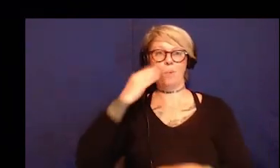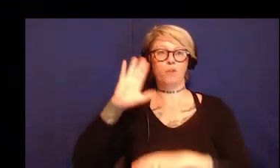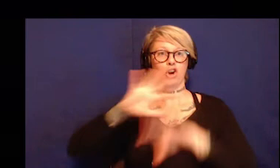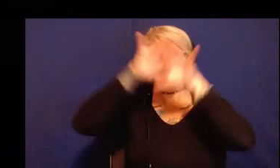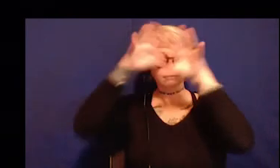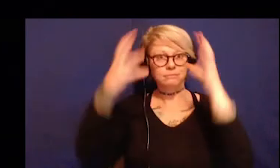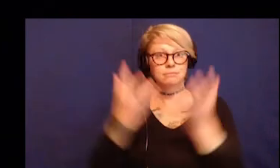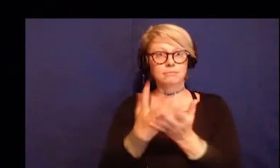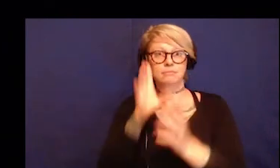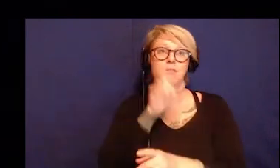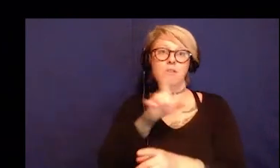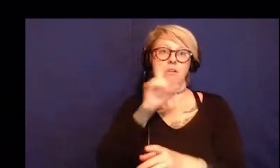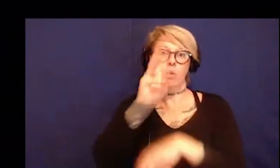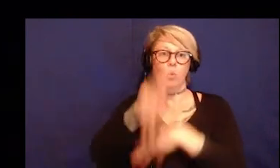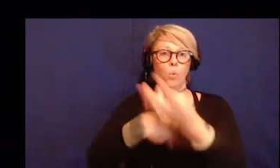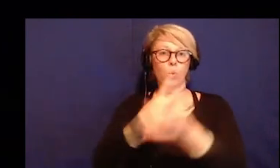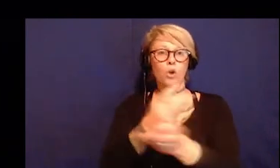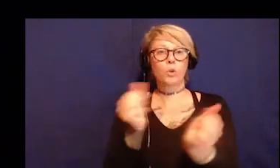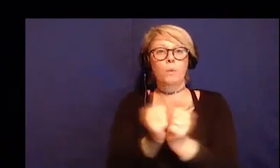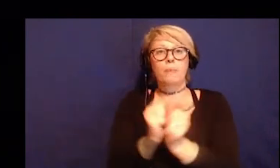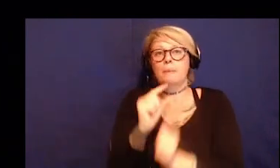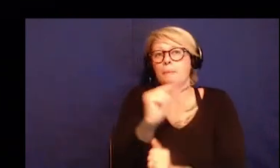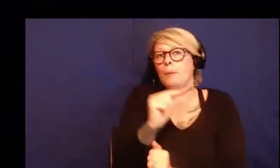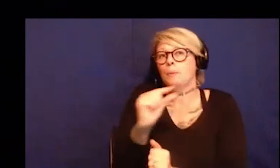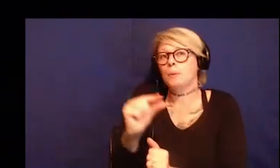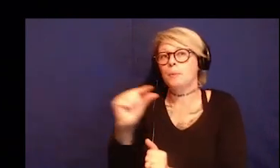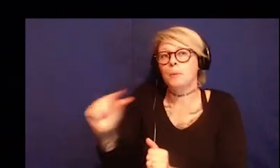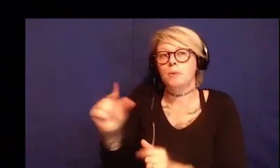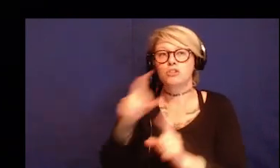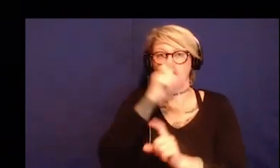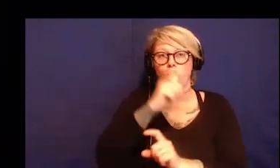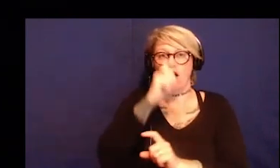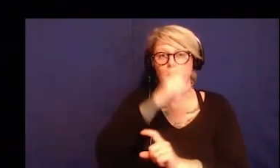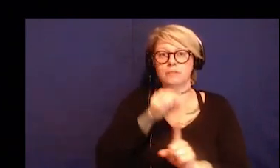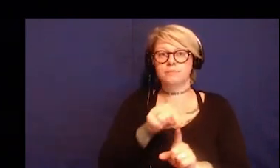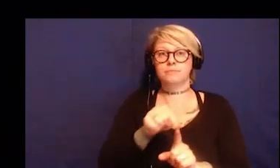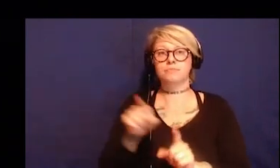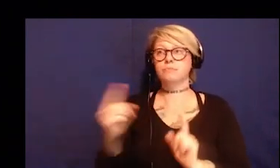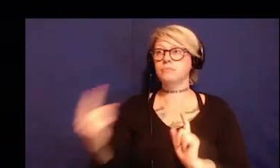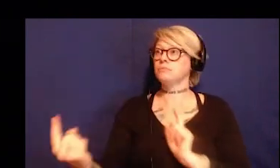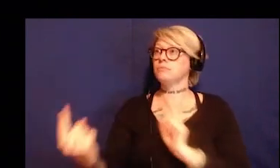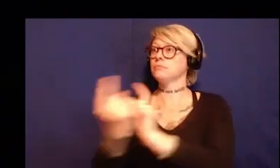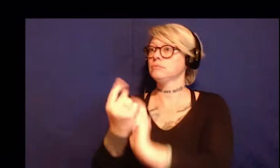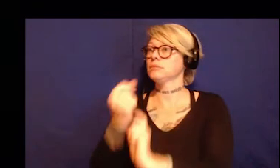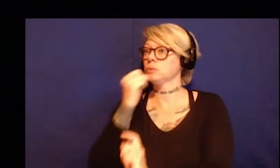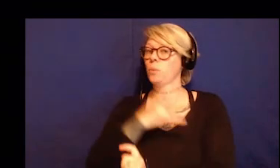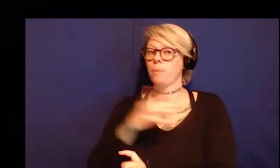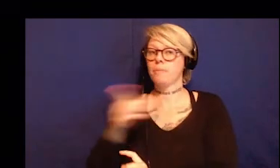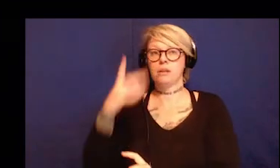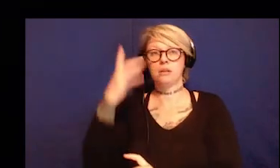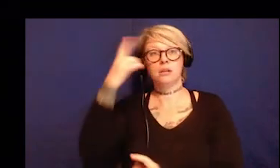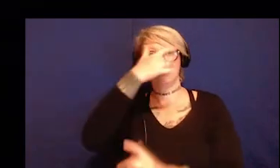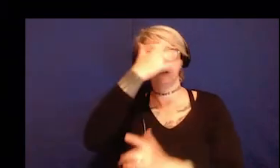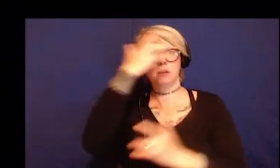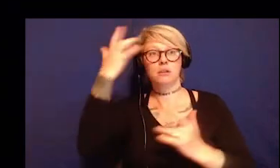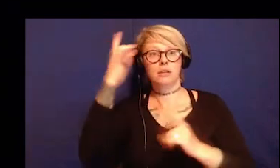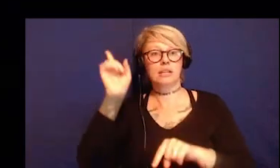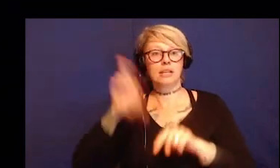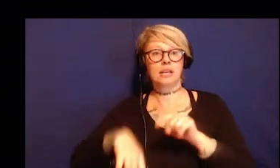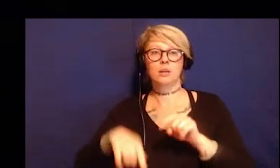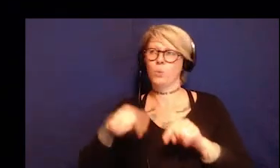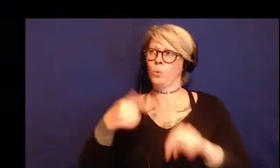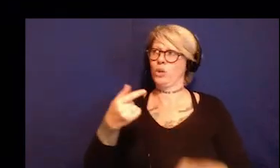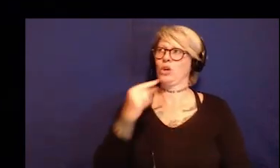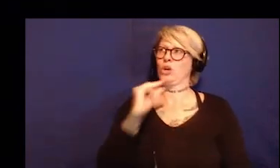constructed with miniature figurines. After meeting a woman who she can't get off her mind, it's a very queer group this